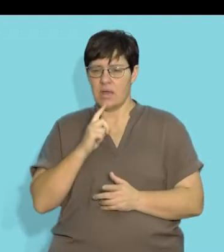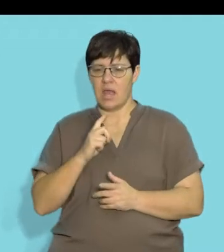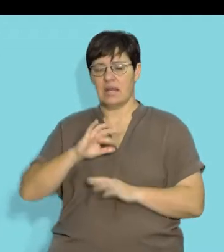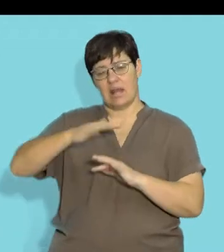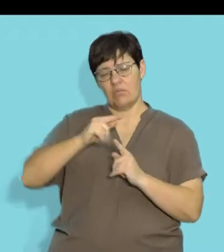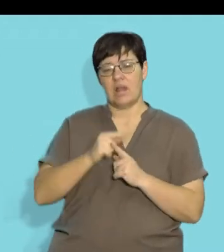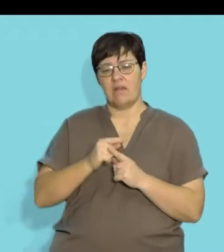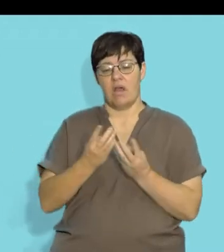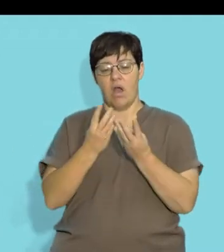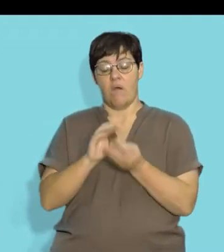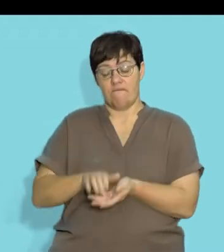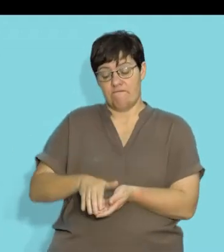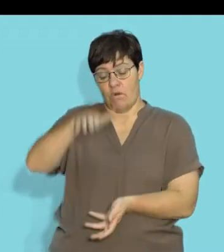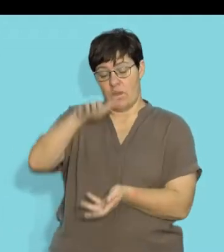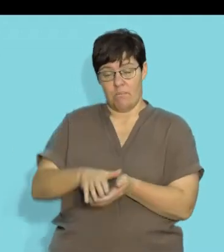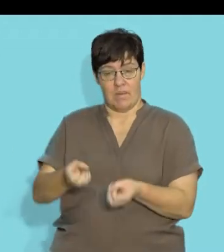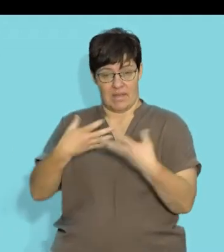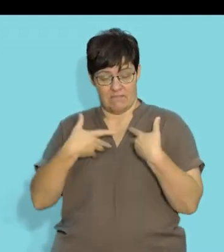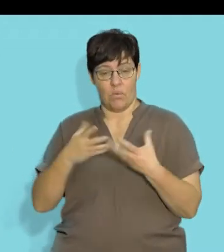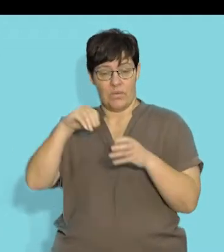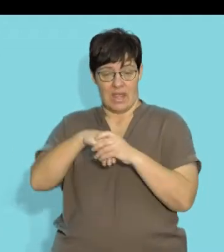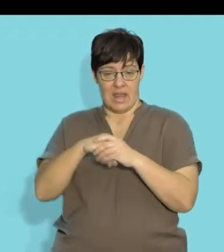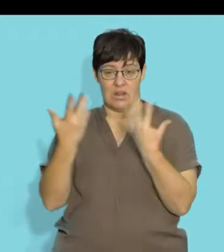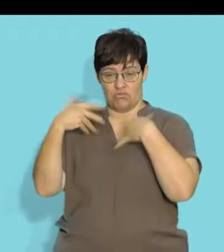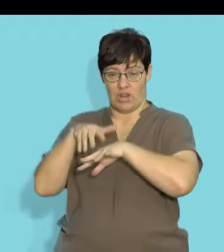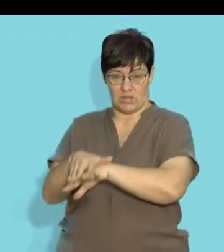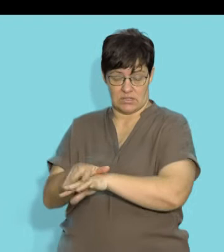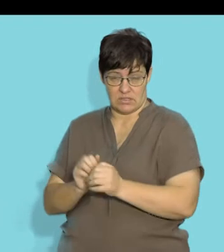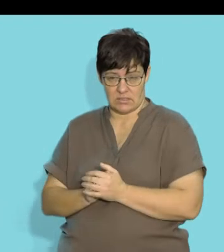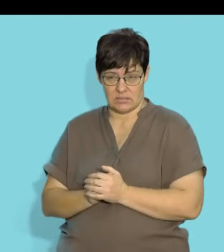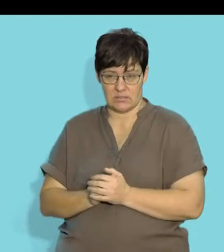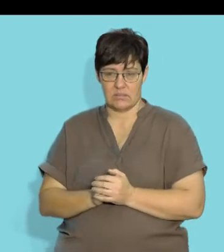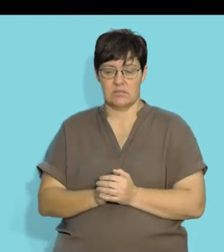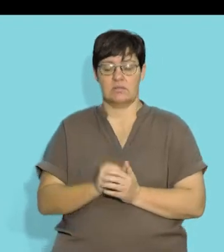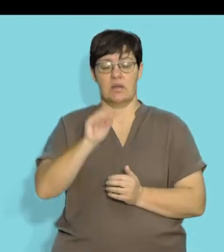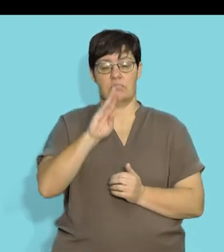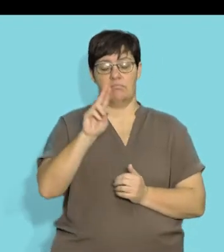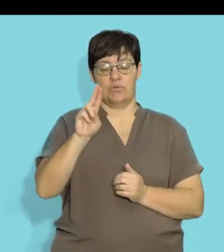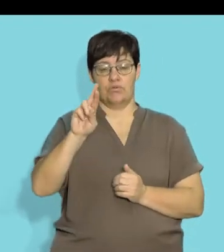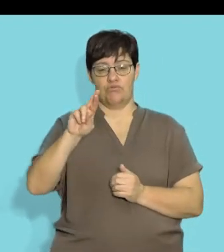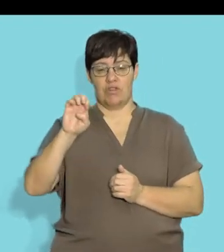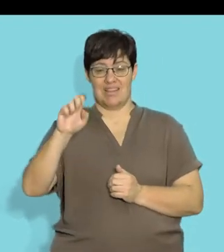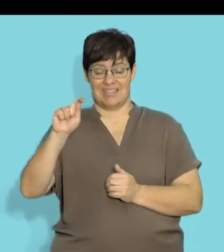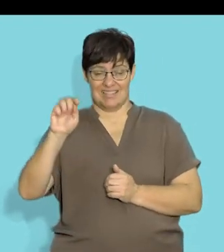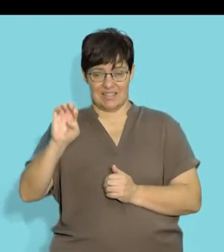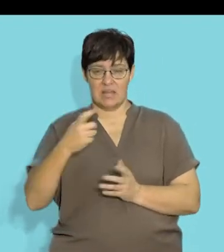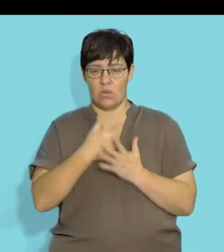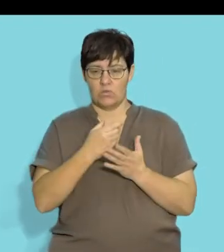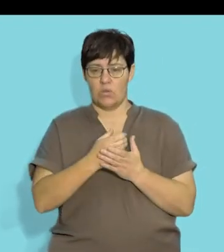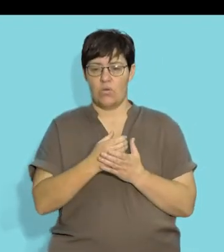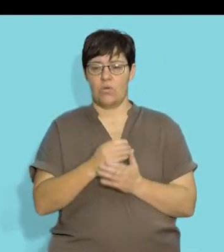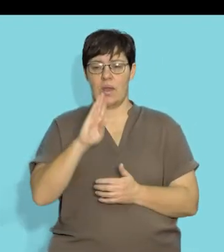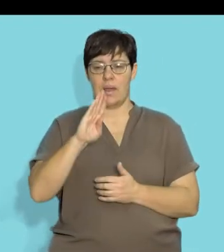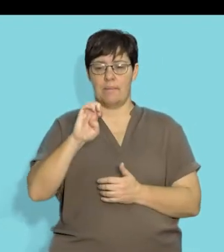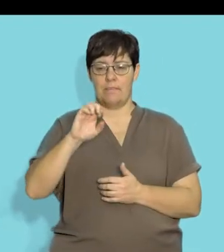of a solution that was used in a reaction. So this is the barrette, and then we also know of a